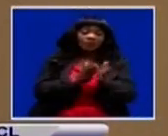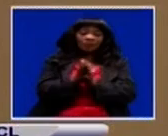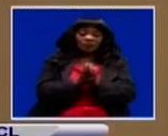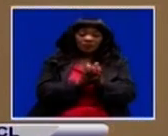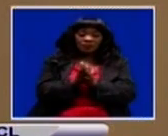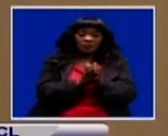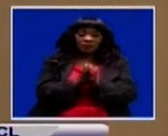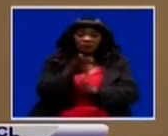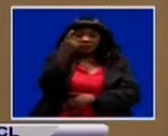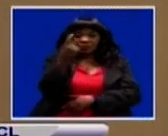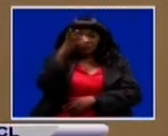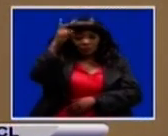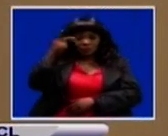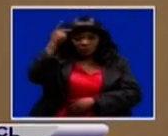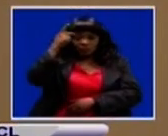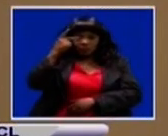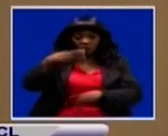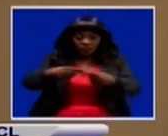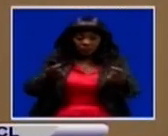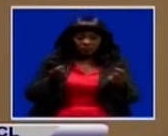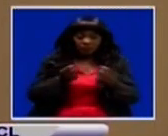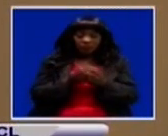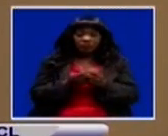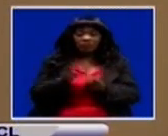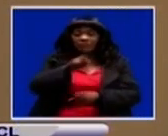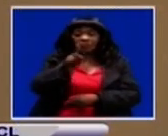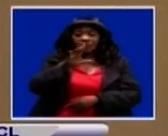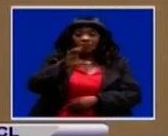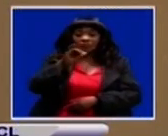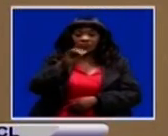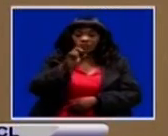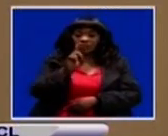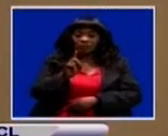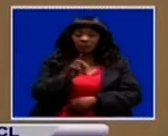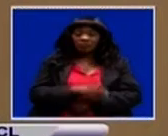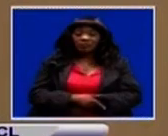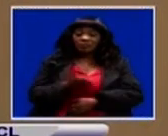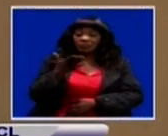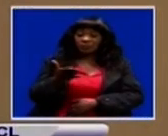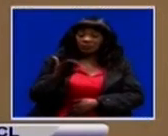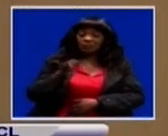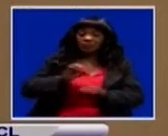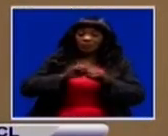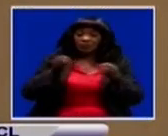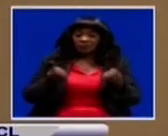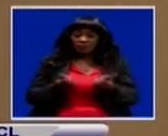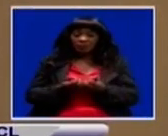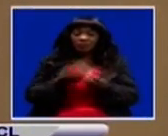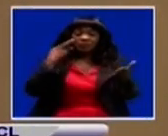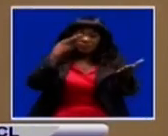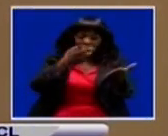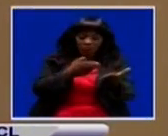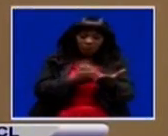one political party, because ZCID as an umbrella body is supposed to